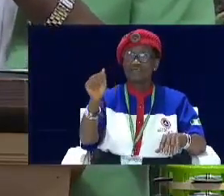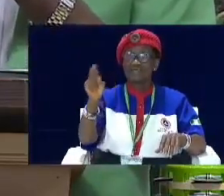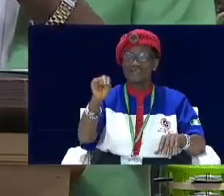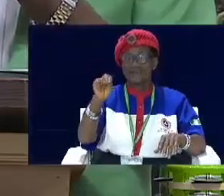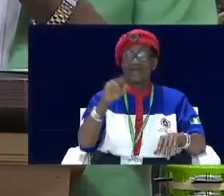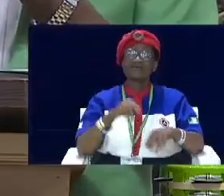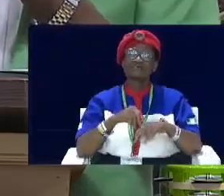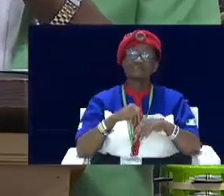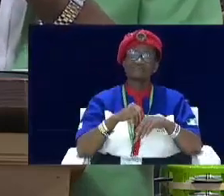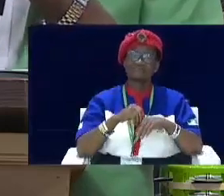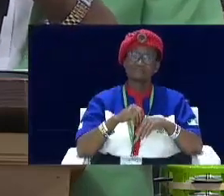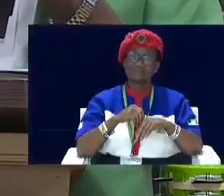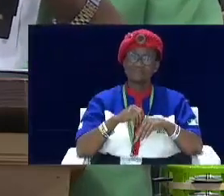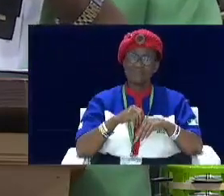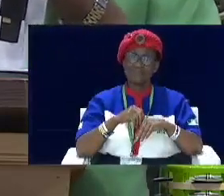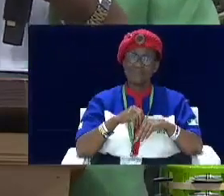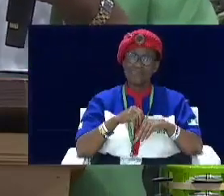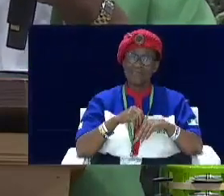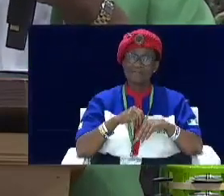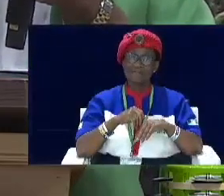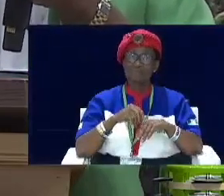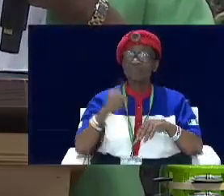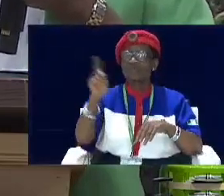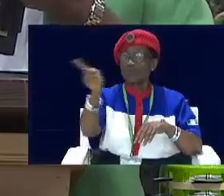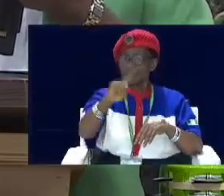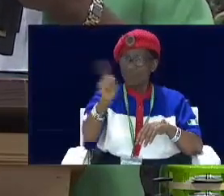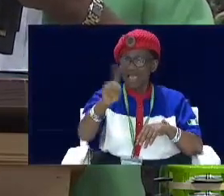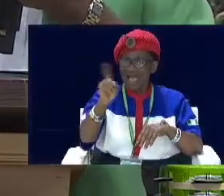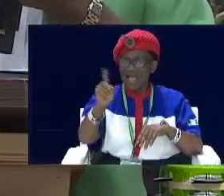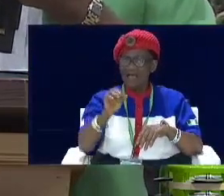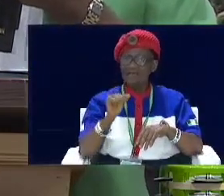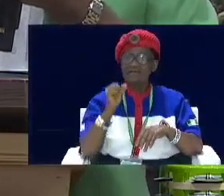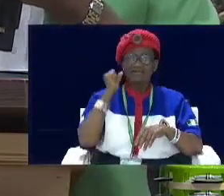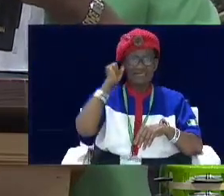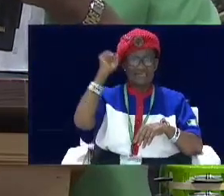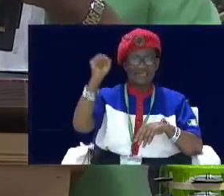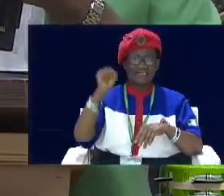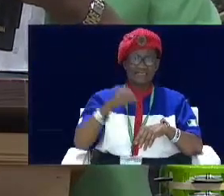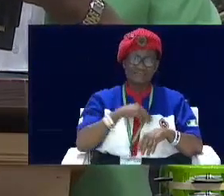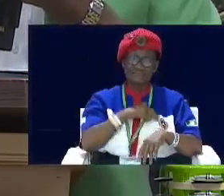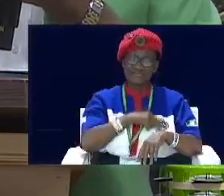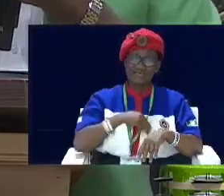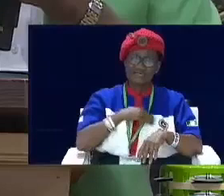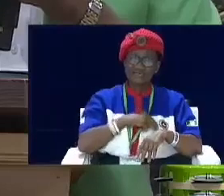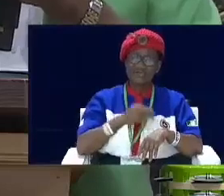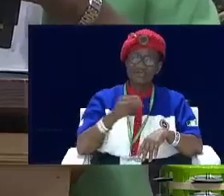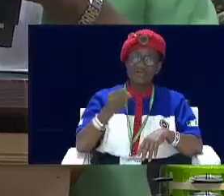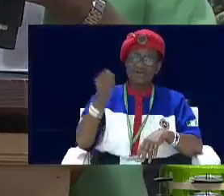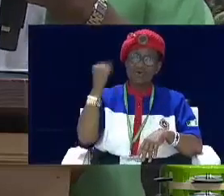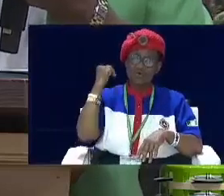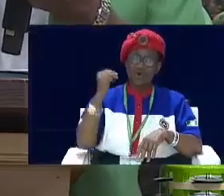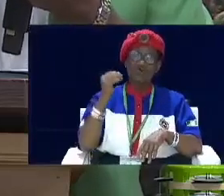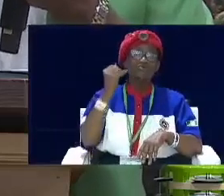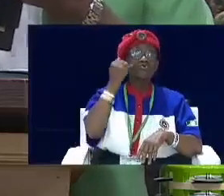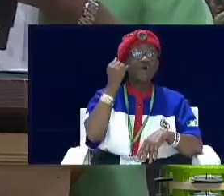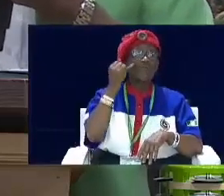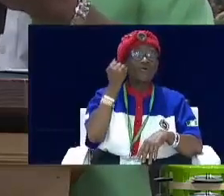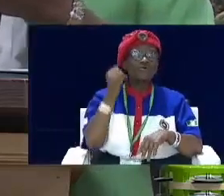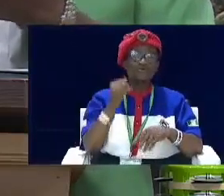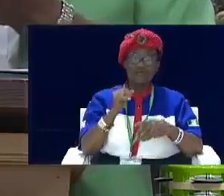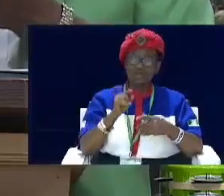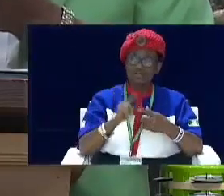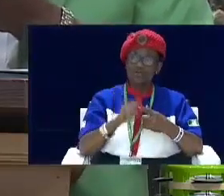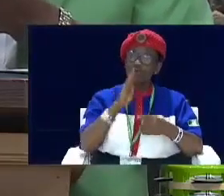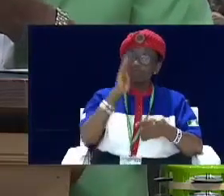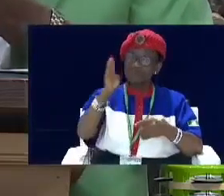ti o da lo wa. Where his ministry was supposed to be is on the other side of